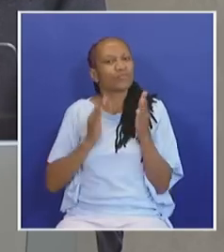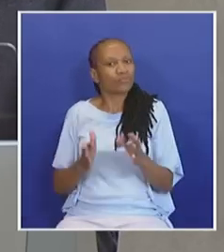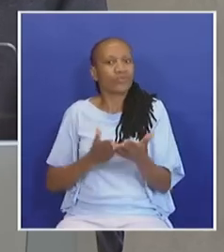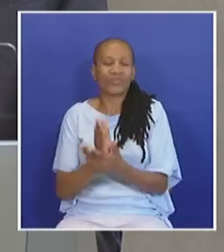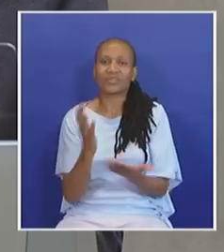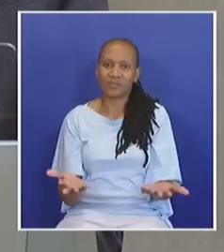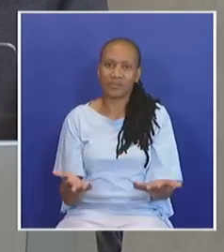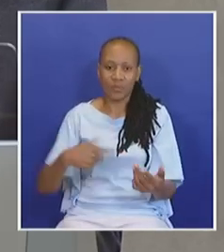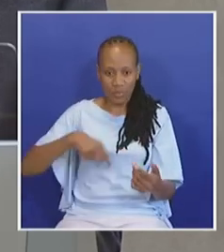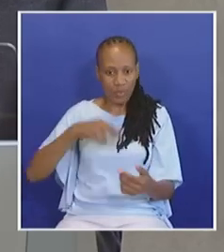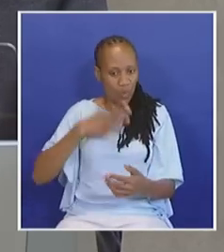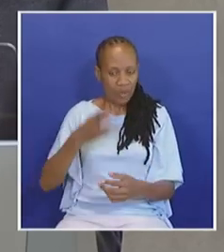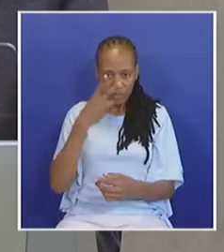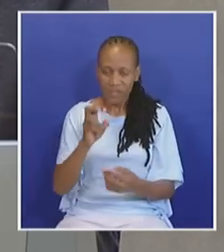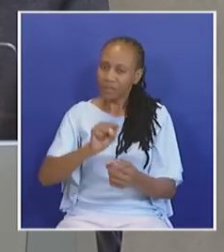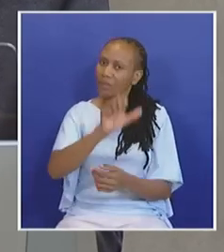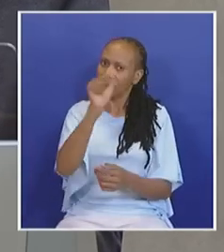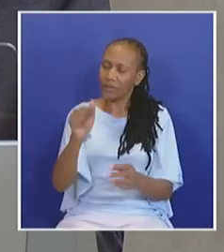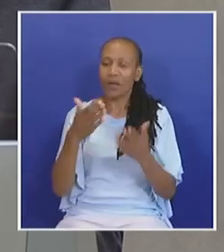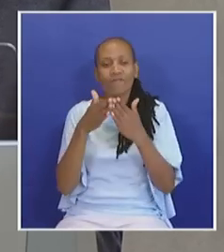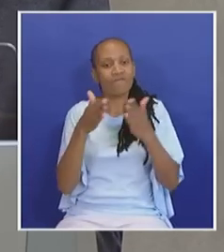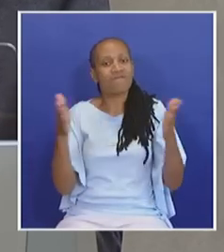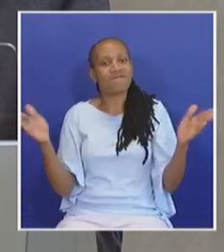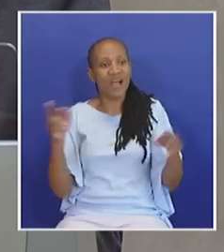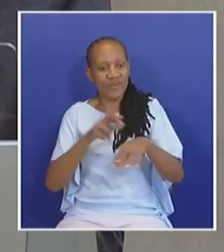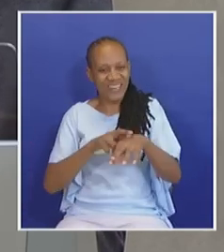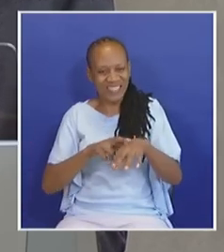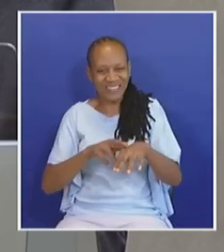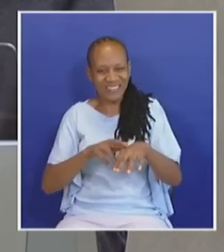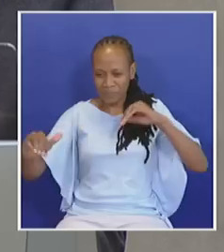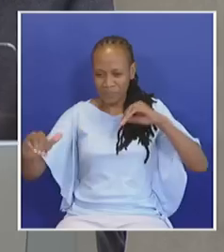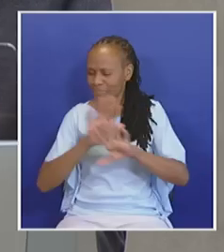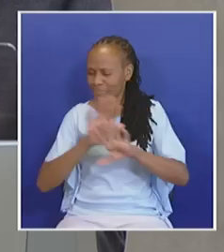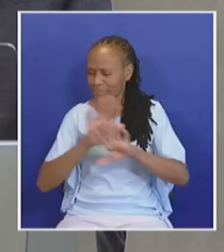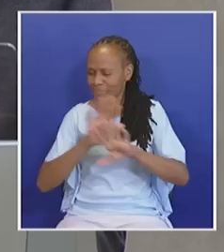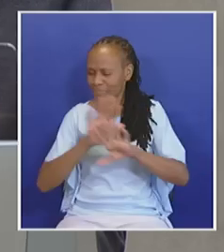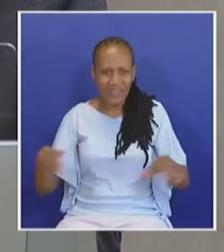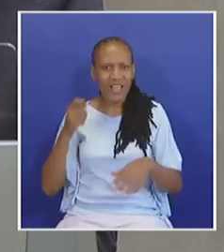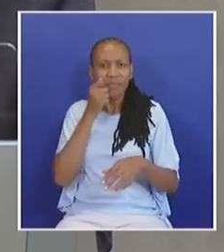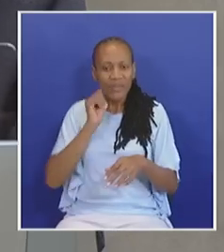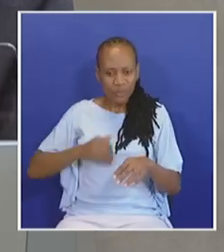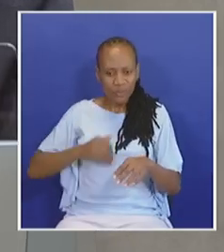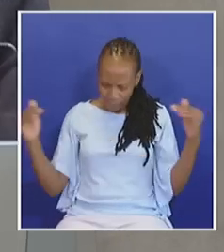want our country that's unified, open, non-racial, non-sexist, democratic, and